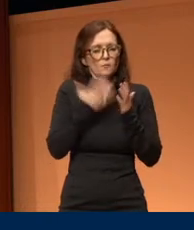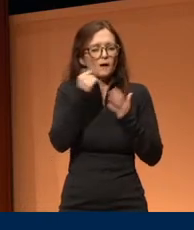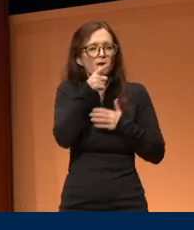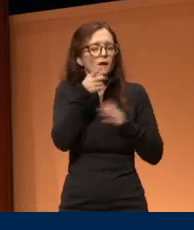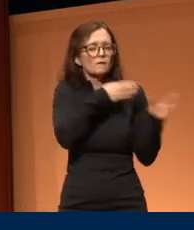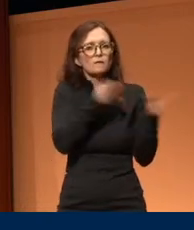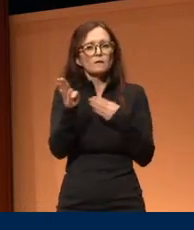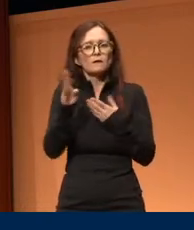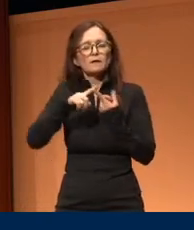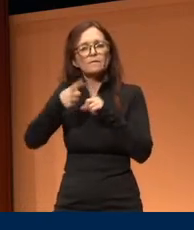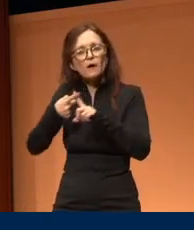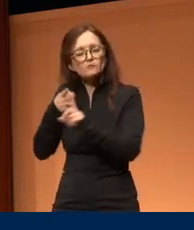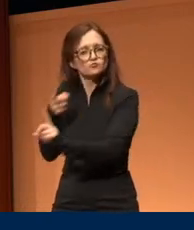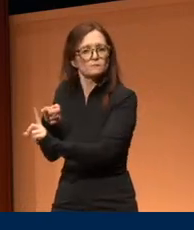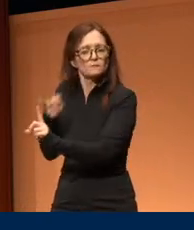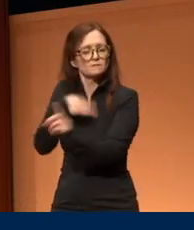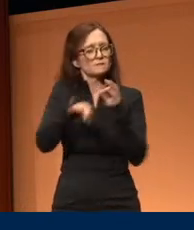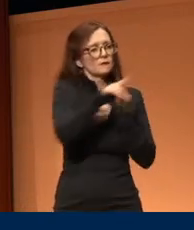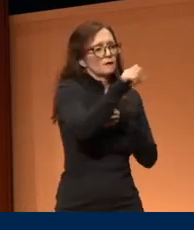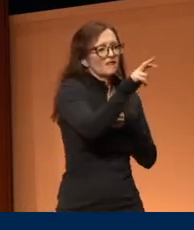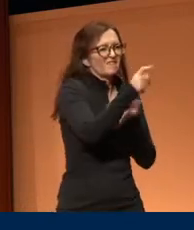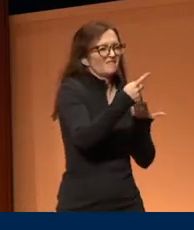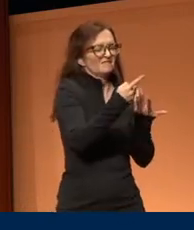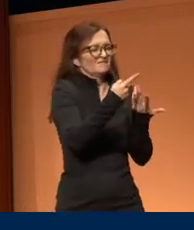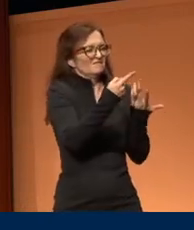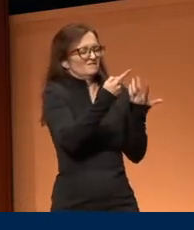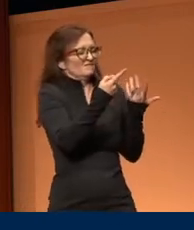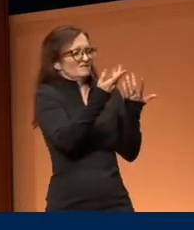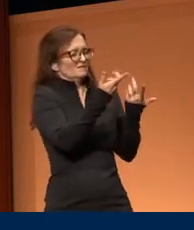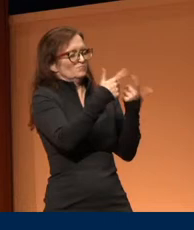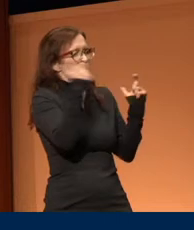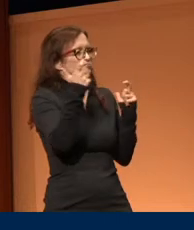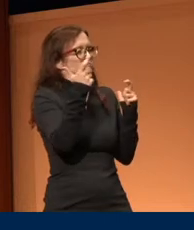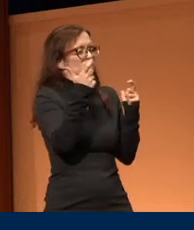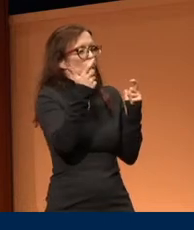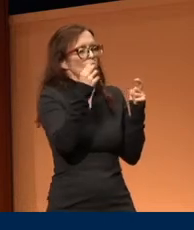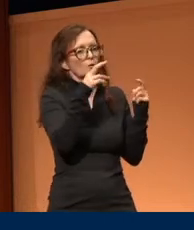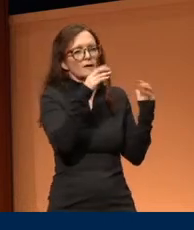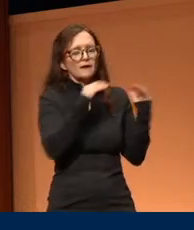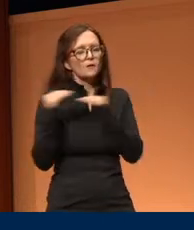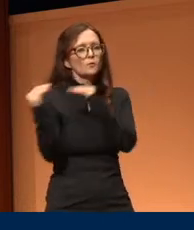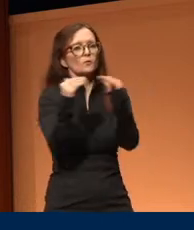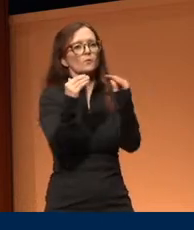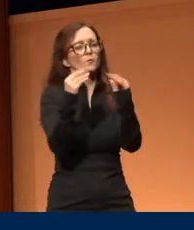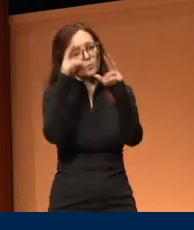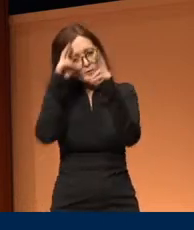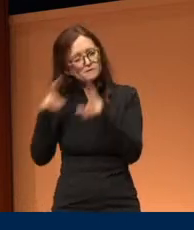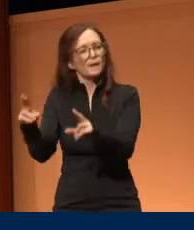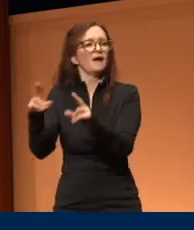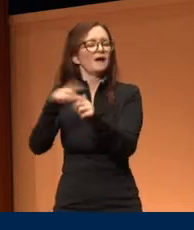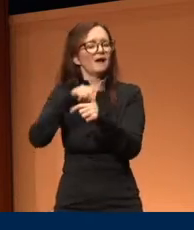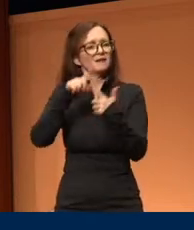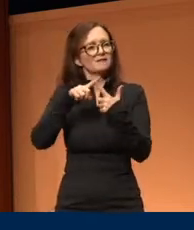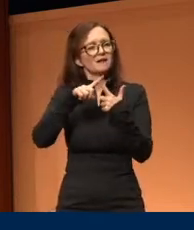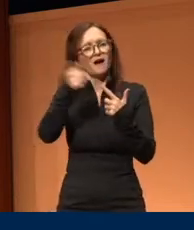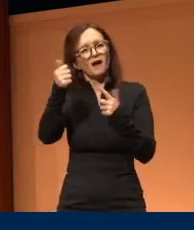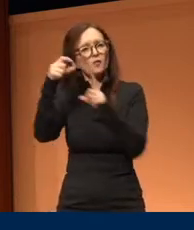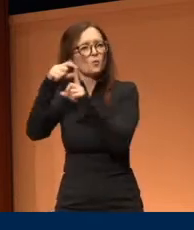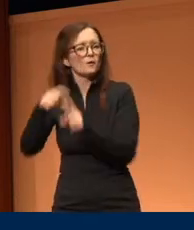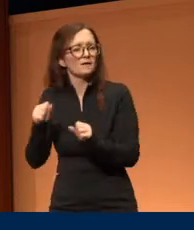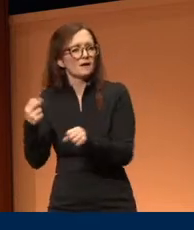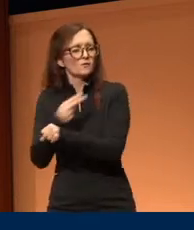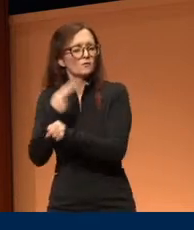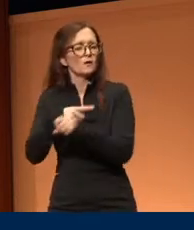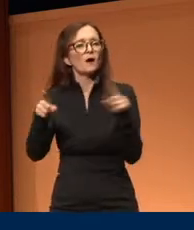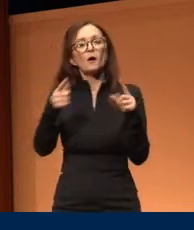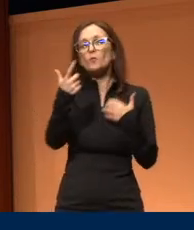else? Friendship, maybe. You said also equality, I believe. You could also say respect, right? Well,